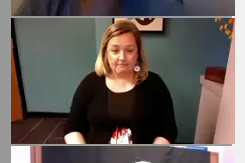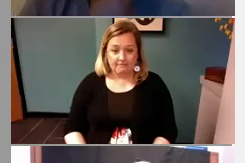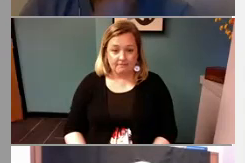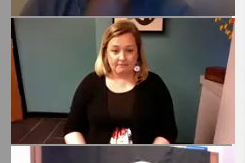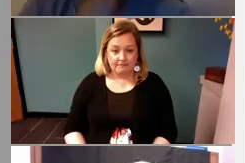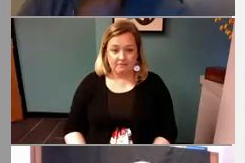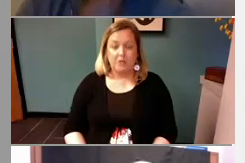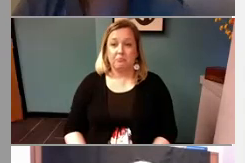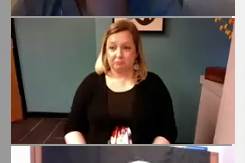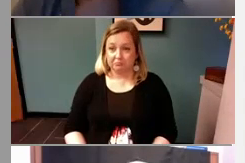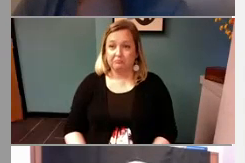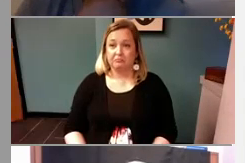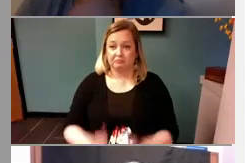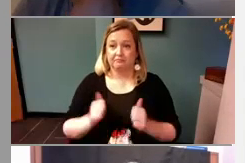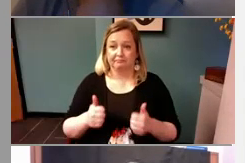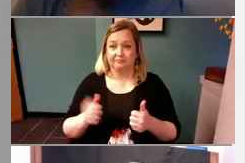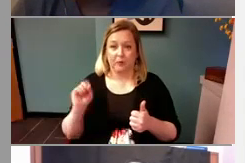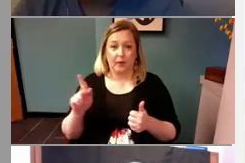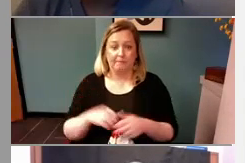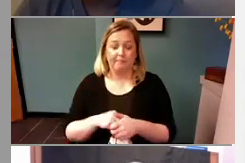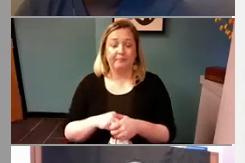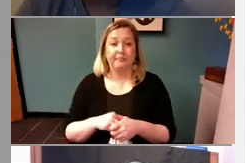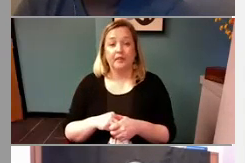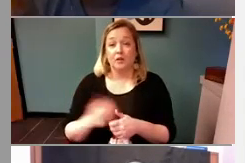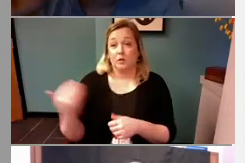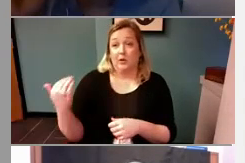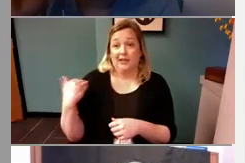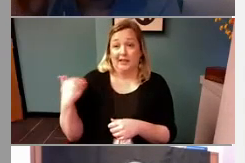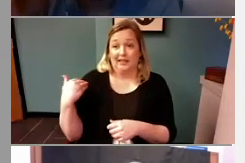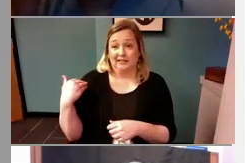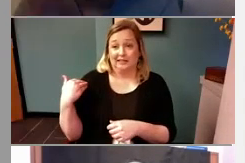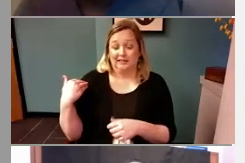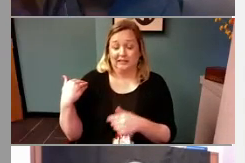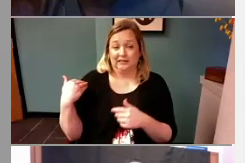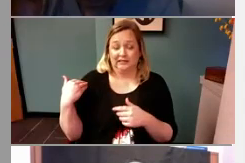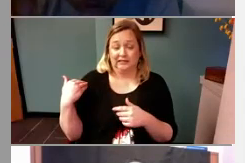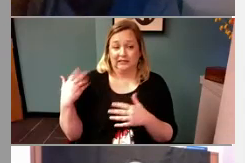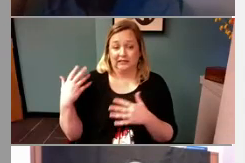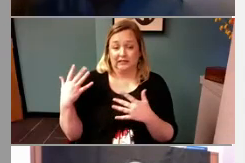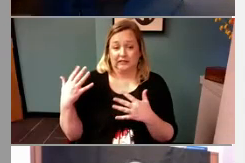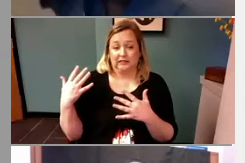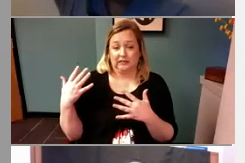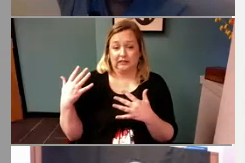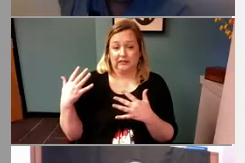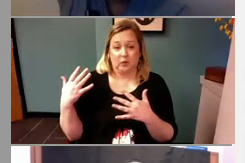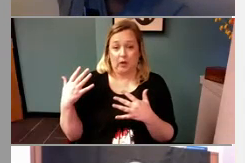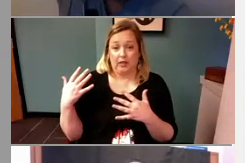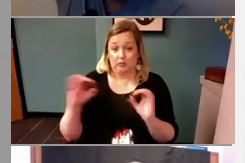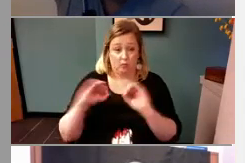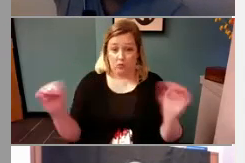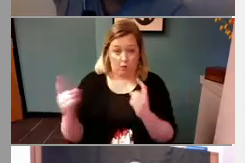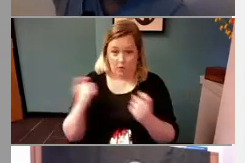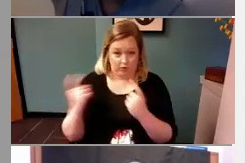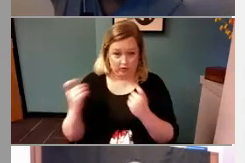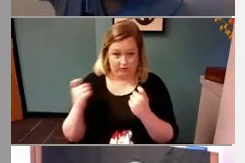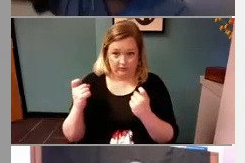Perfect. Okay, so last time we were discussing, okay, I get it. So you don't have any questions, so you won't have any